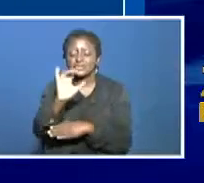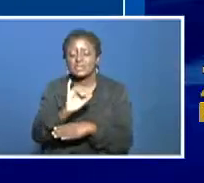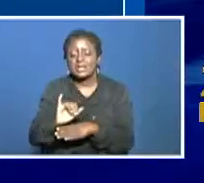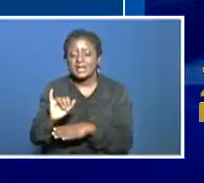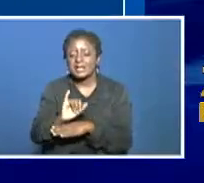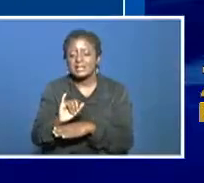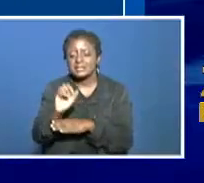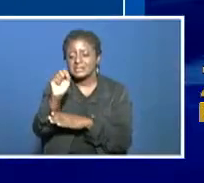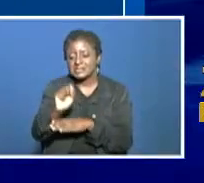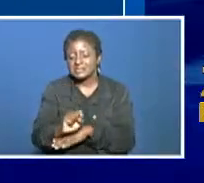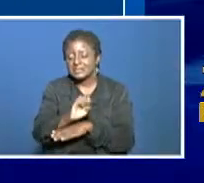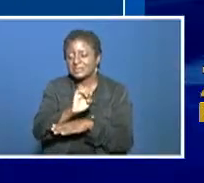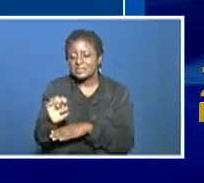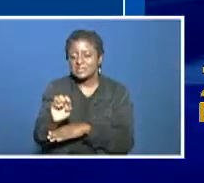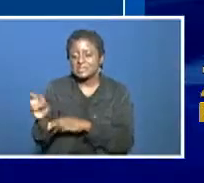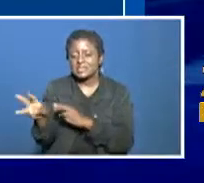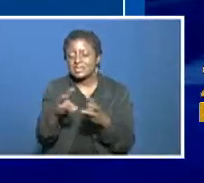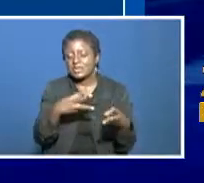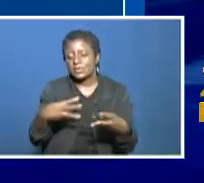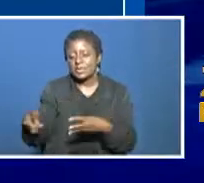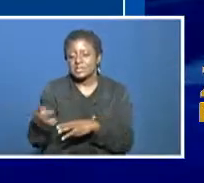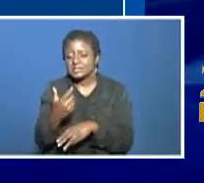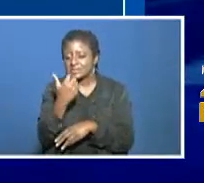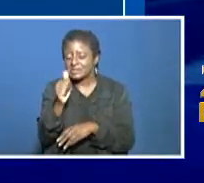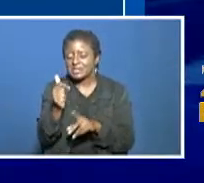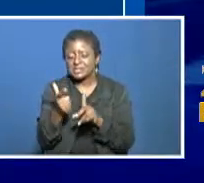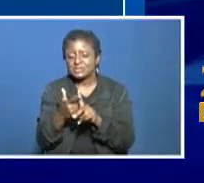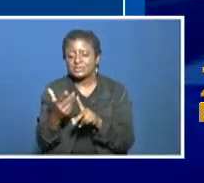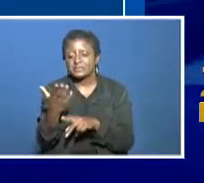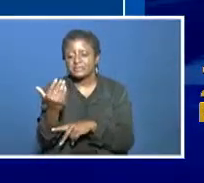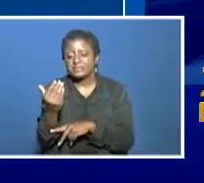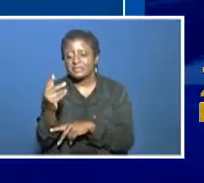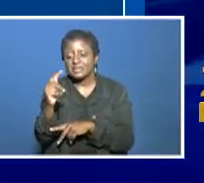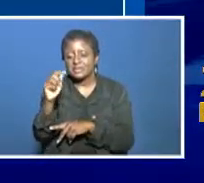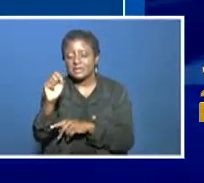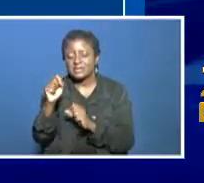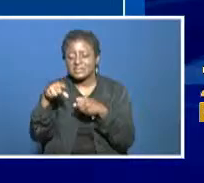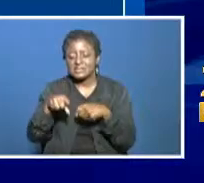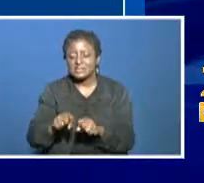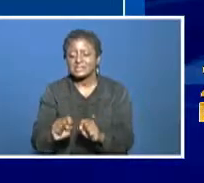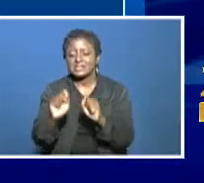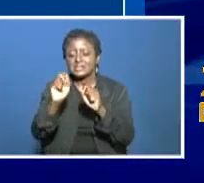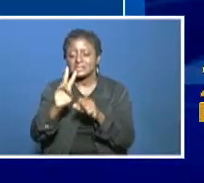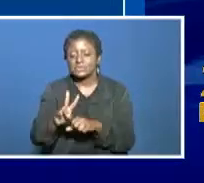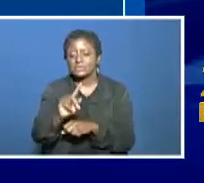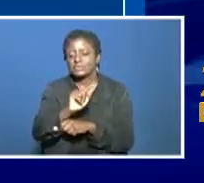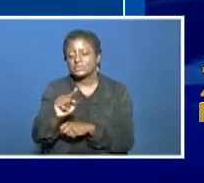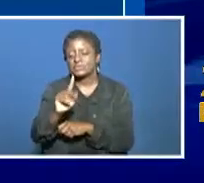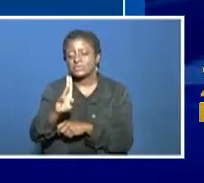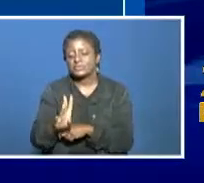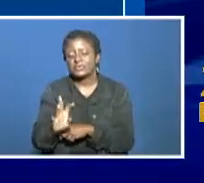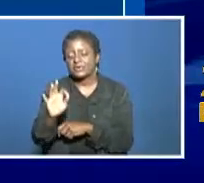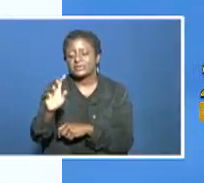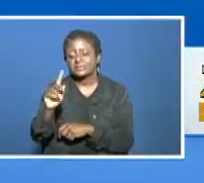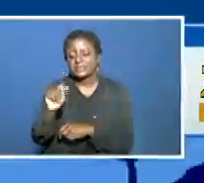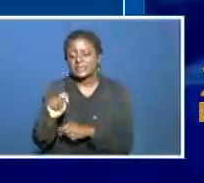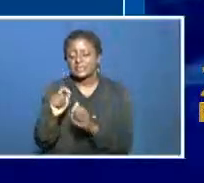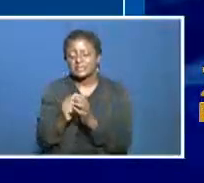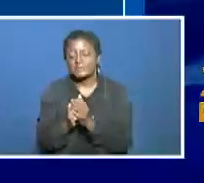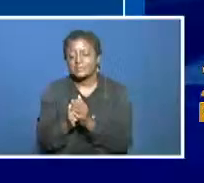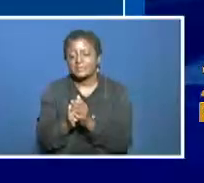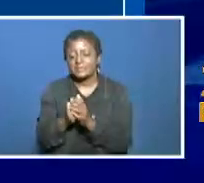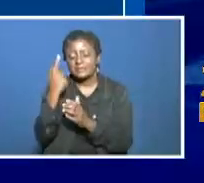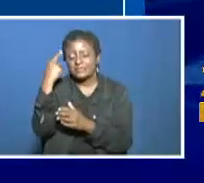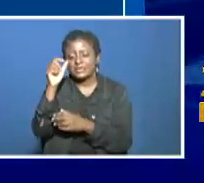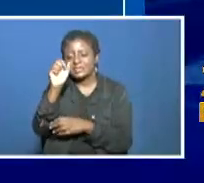winds at 10 to 15 knots, wave heights 2 to 4 feet. High tide will take place at 8:48 in the morning with a low tide at 2:55 in the afternoon. For